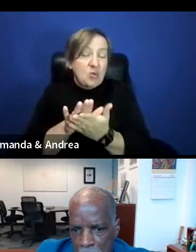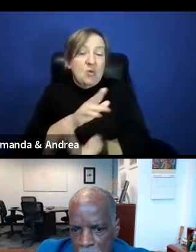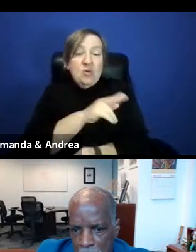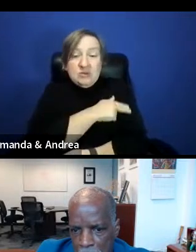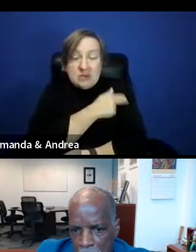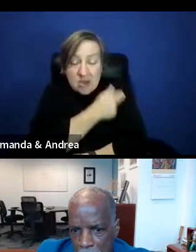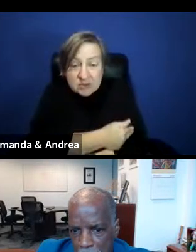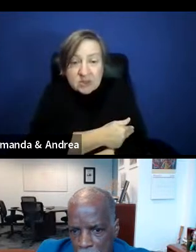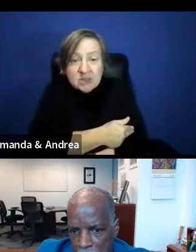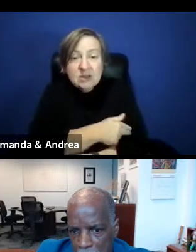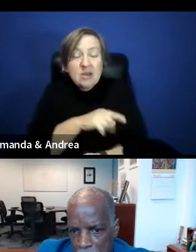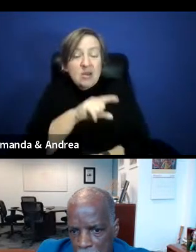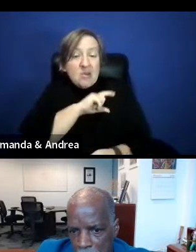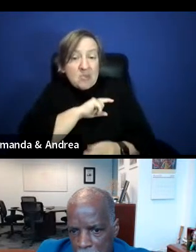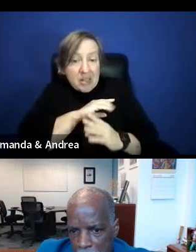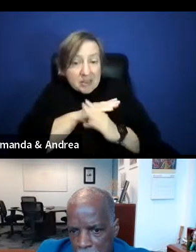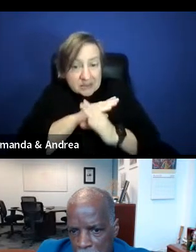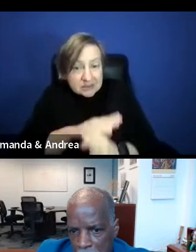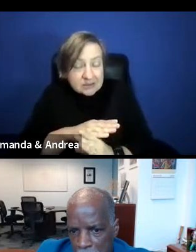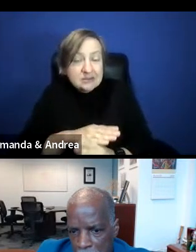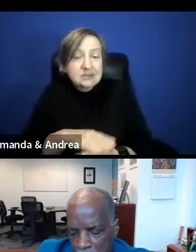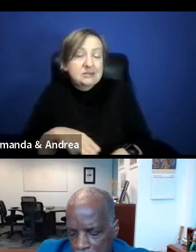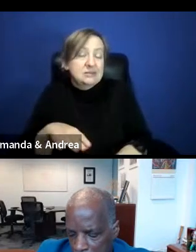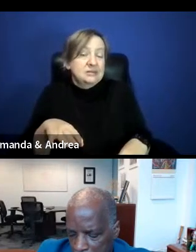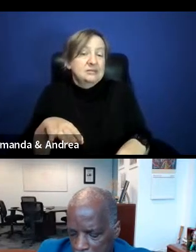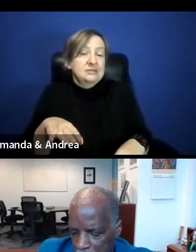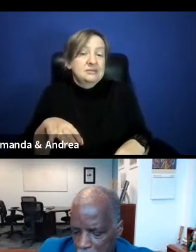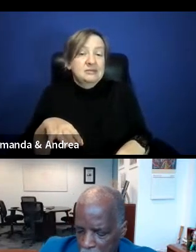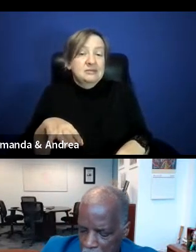hospitals, police protection,